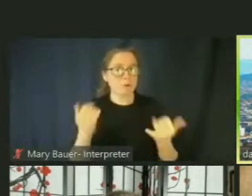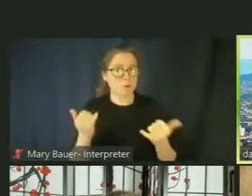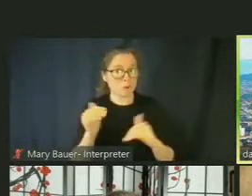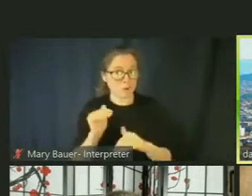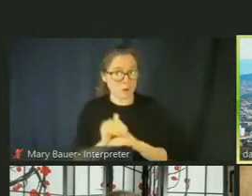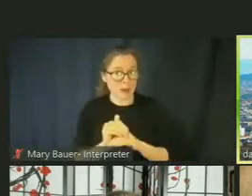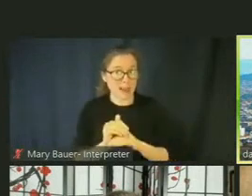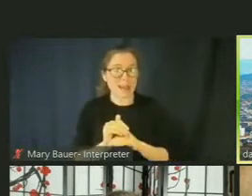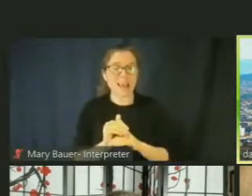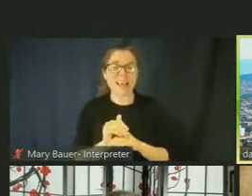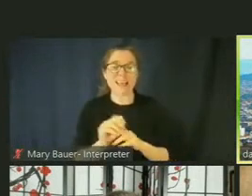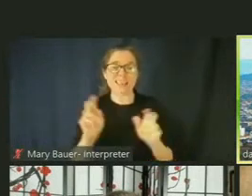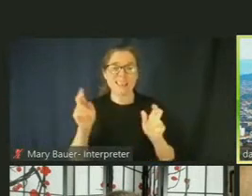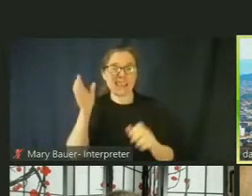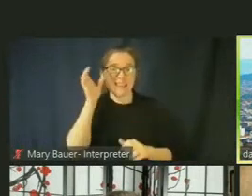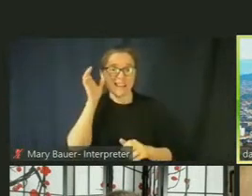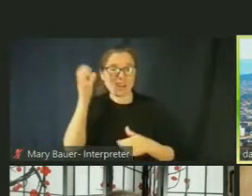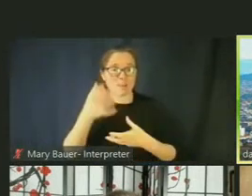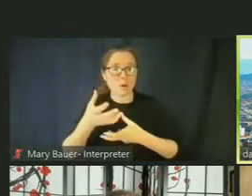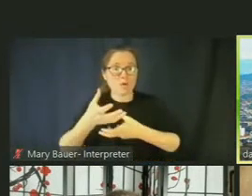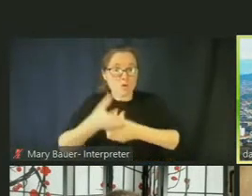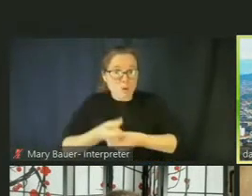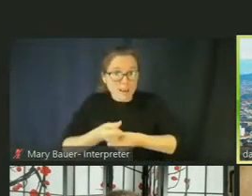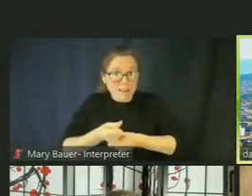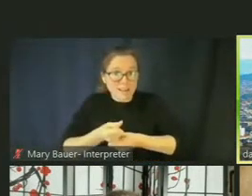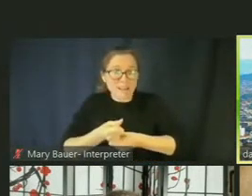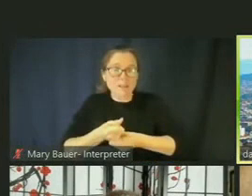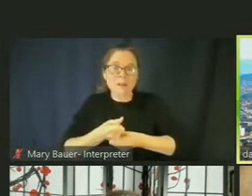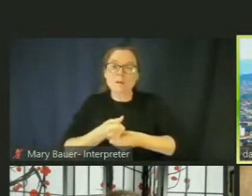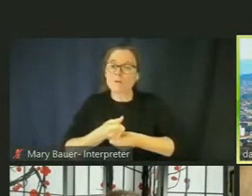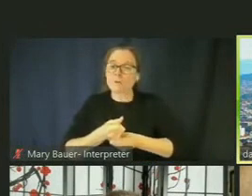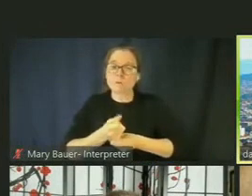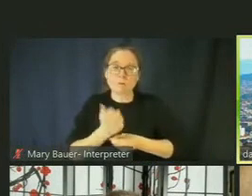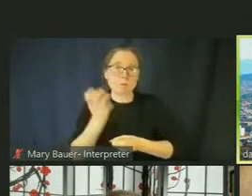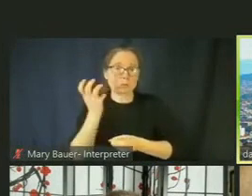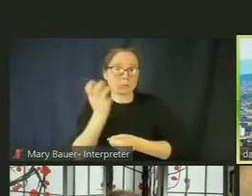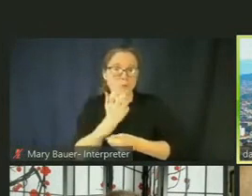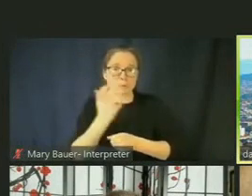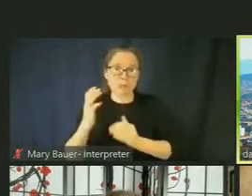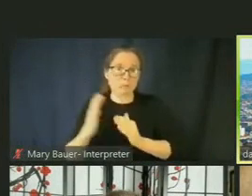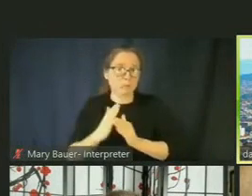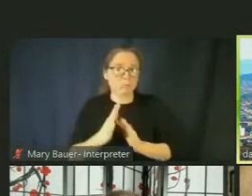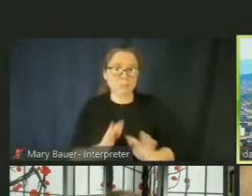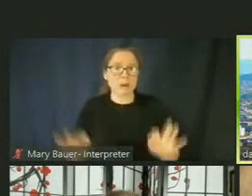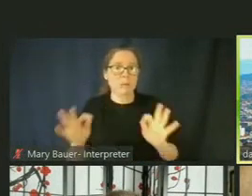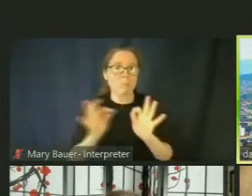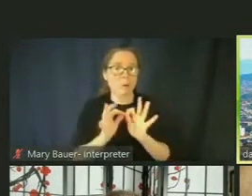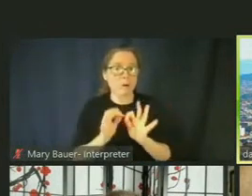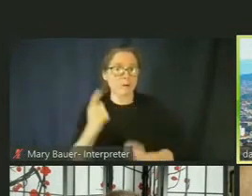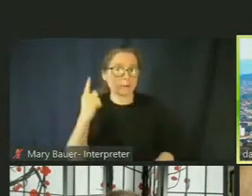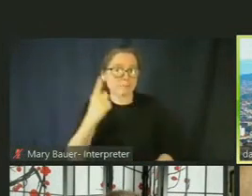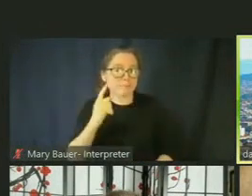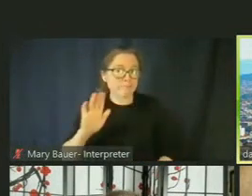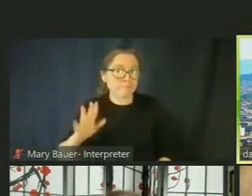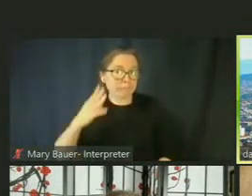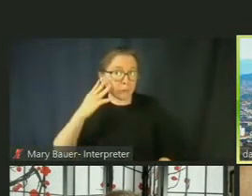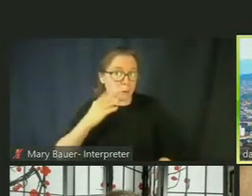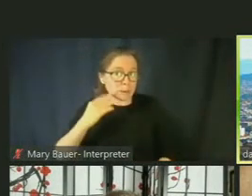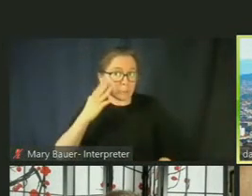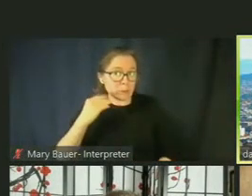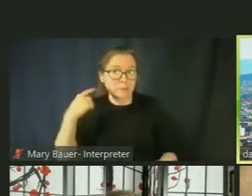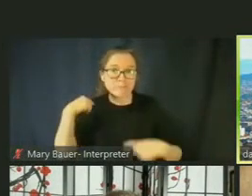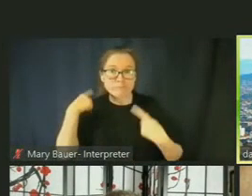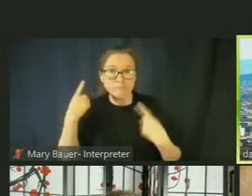of trust and building trust is so important. And I just wonder, in all your experience and working with so many of our